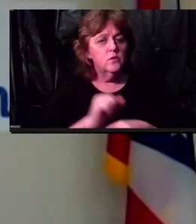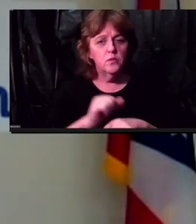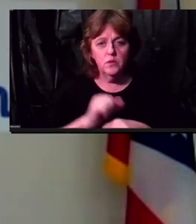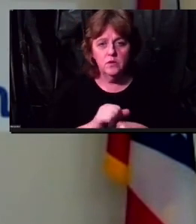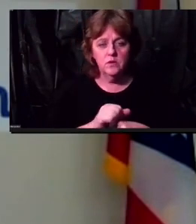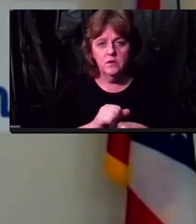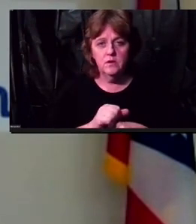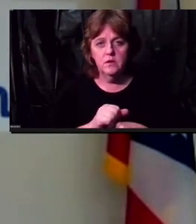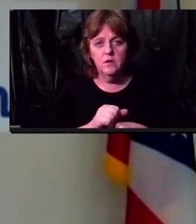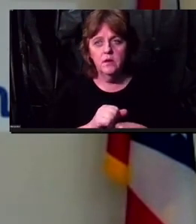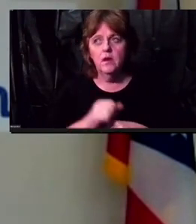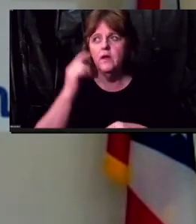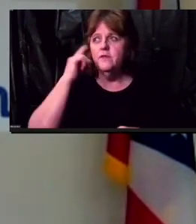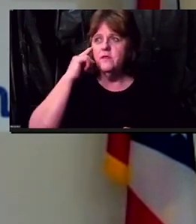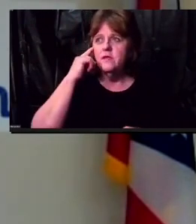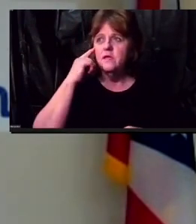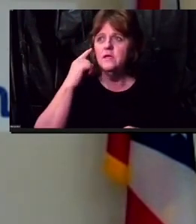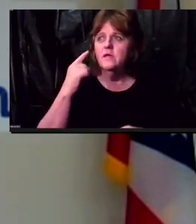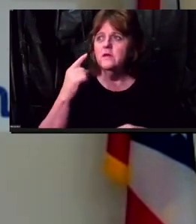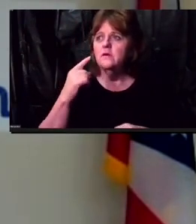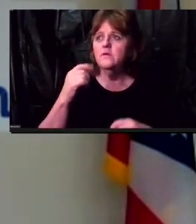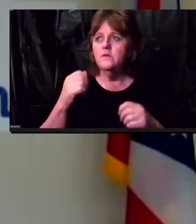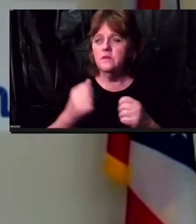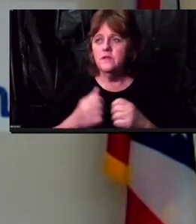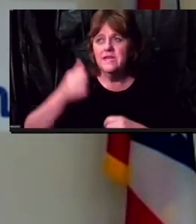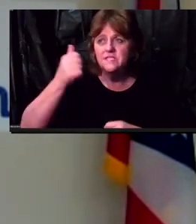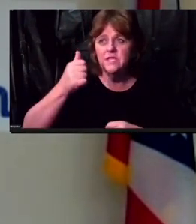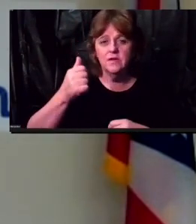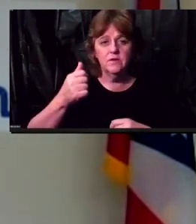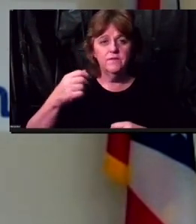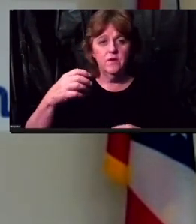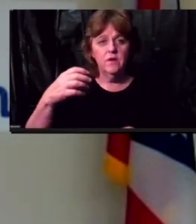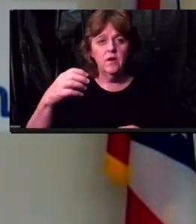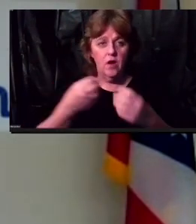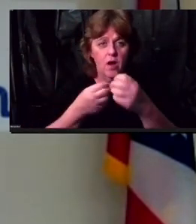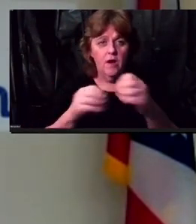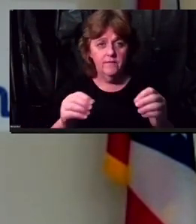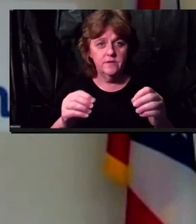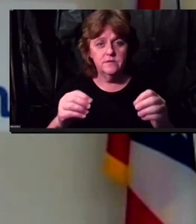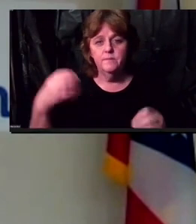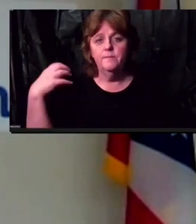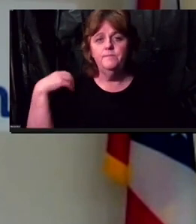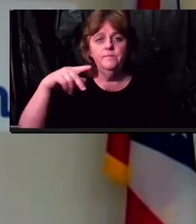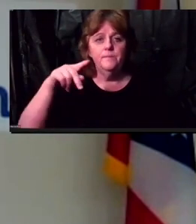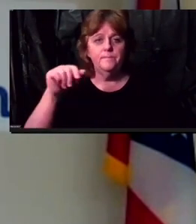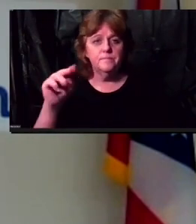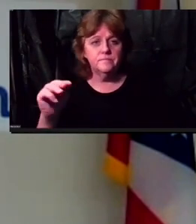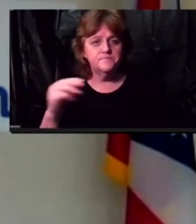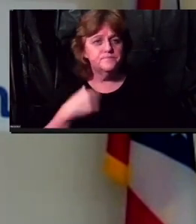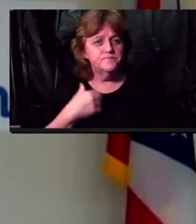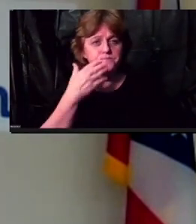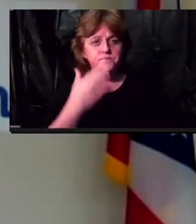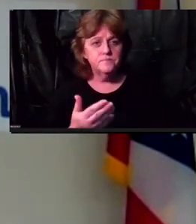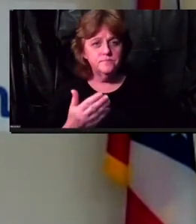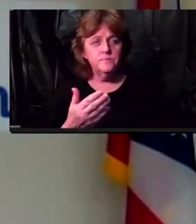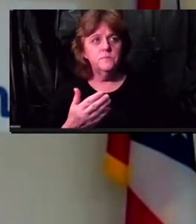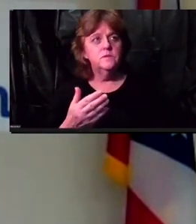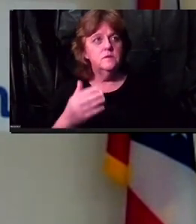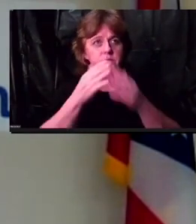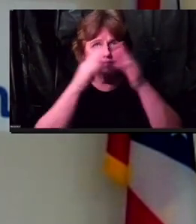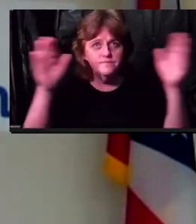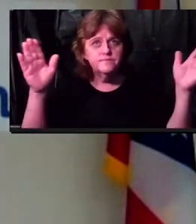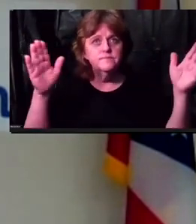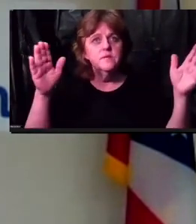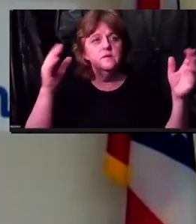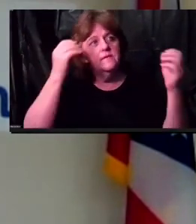I think us here, in the executive office, as Mayor Pam gave us a good overview on how we